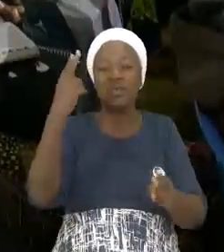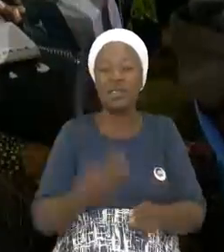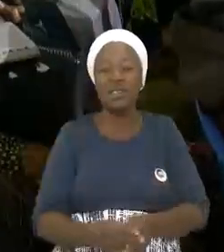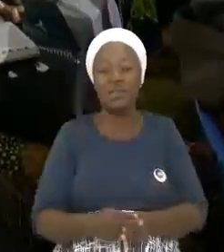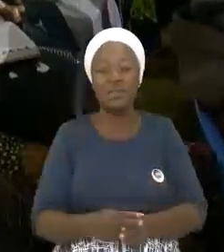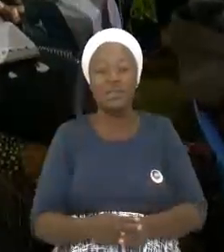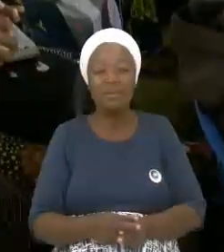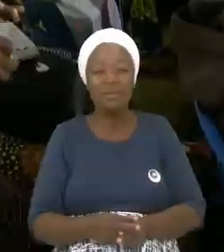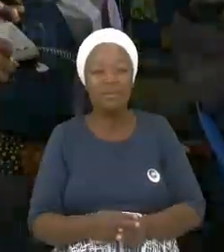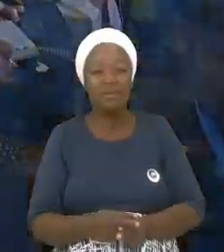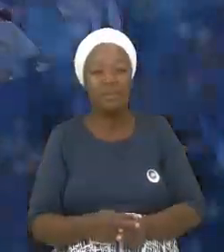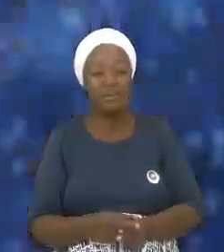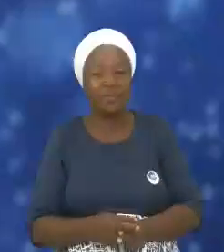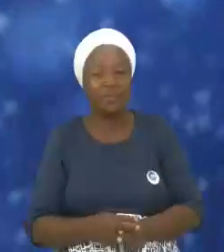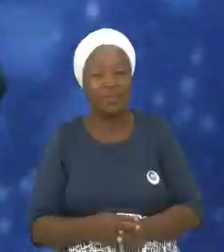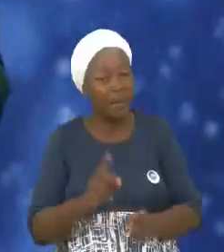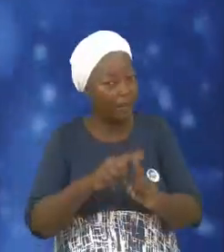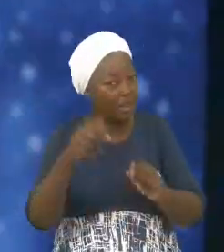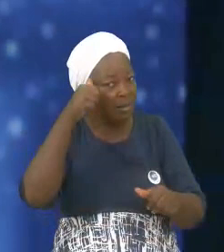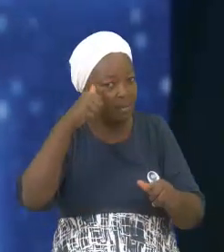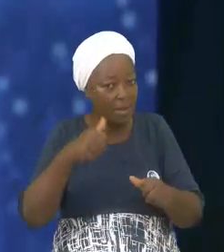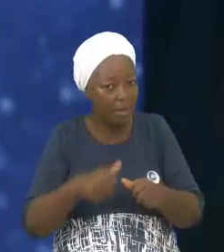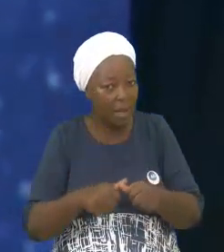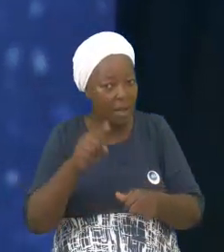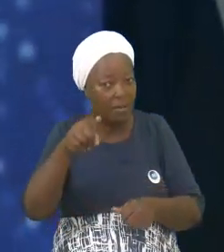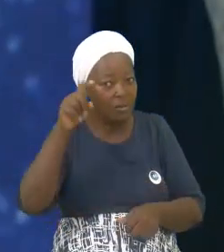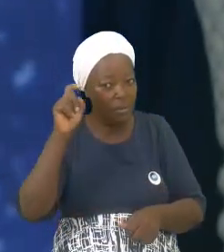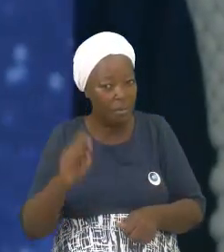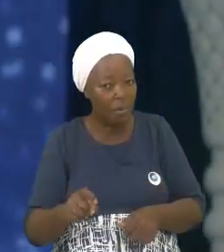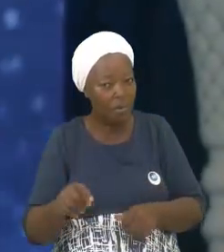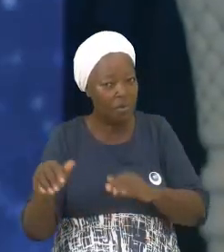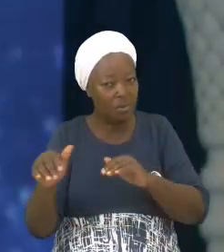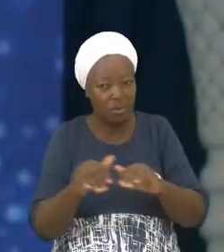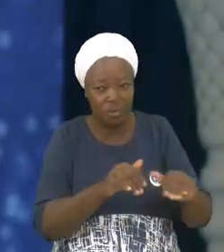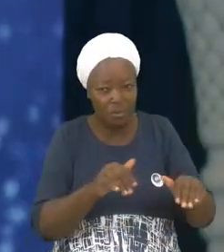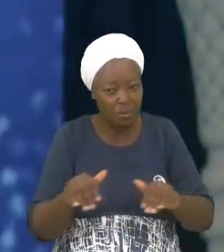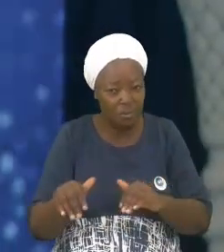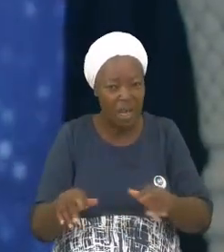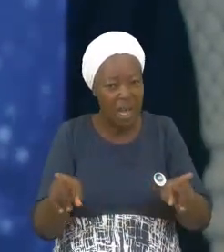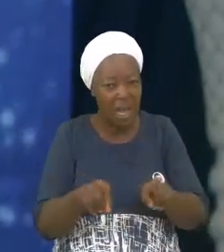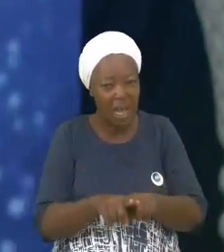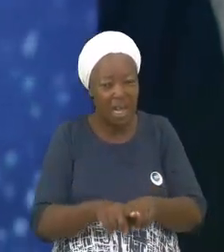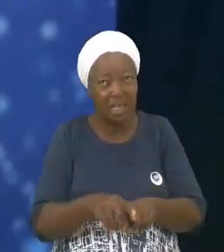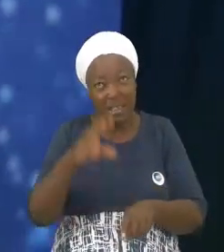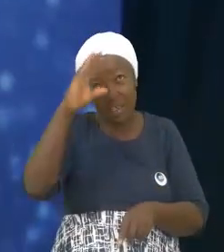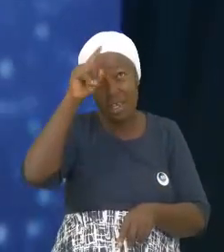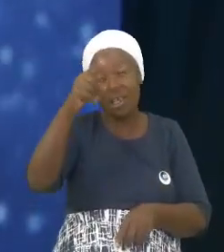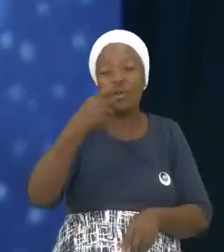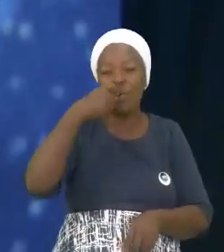Amen. But remember, you must do as a command. If you happen to